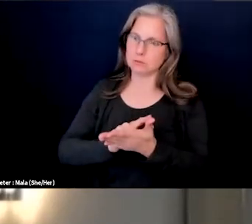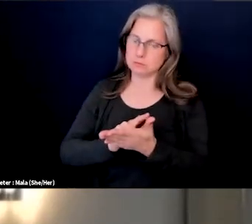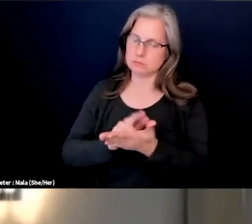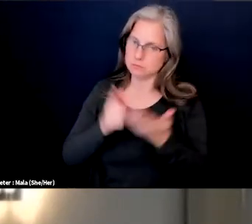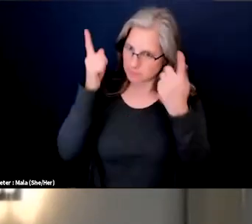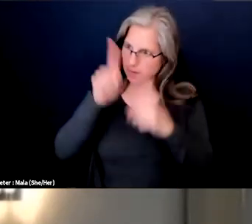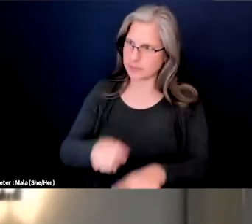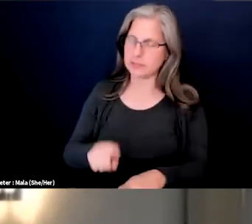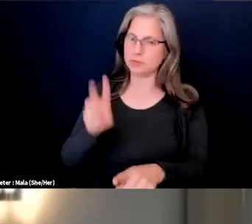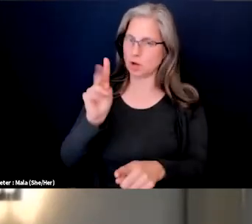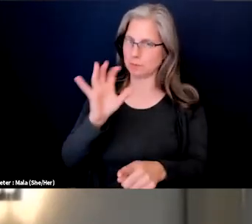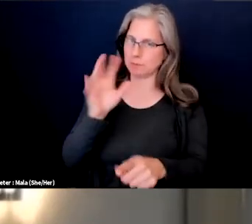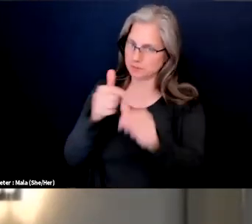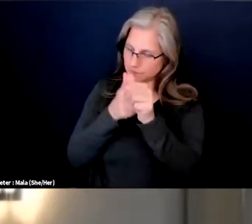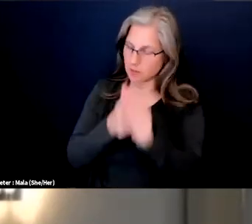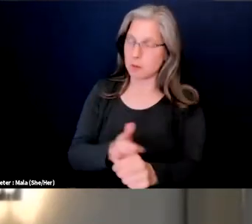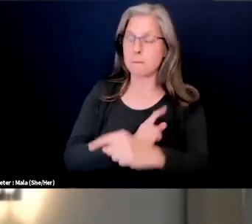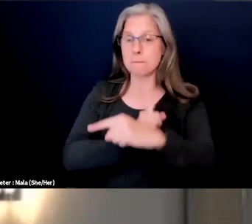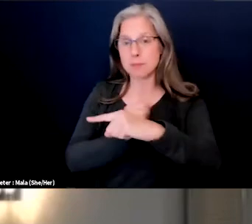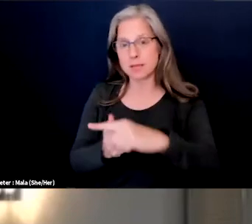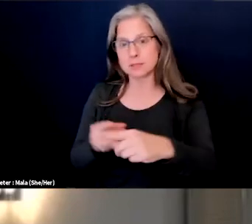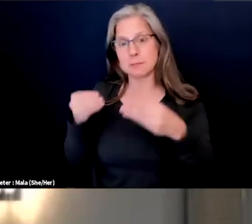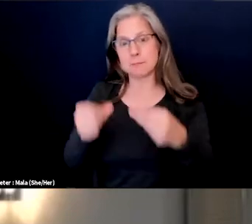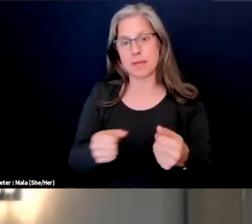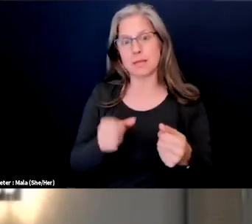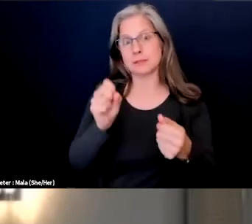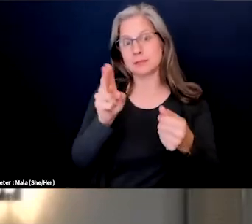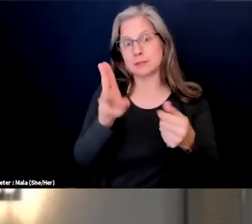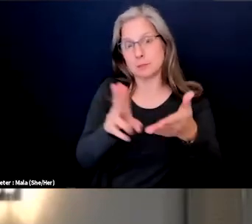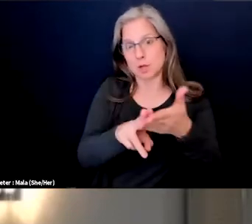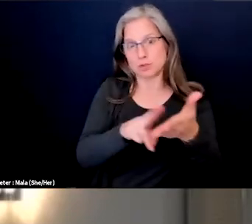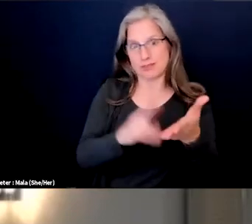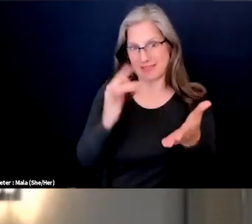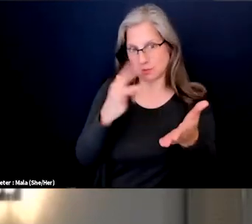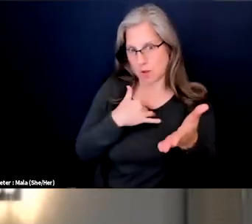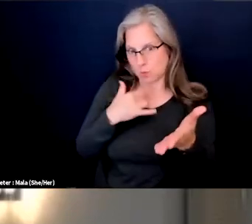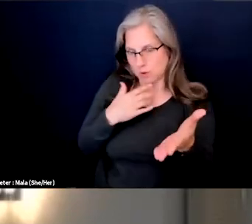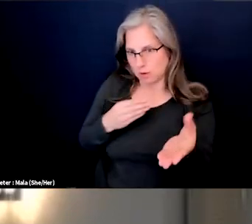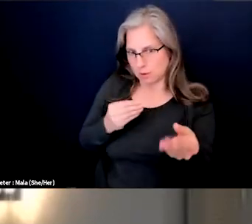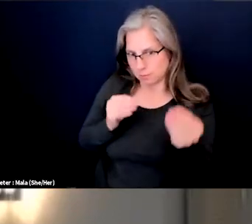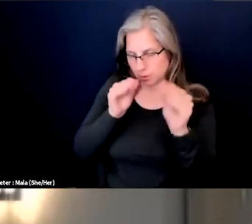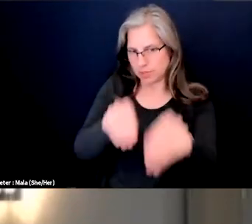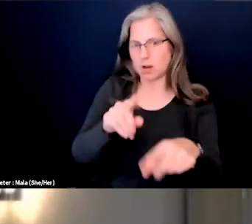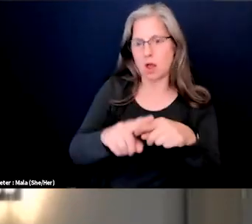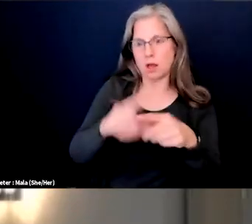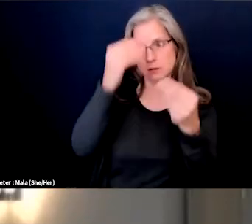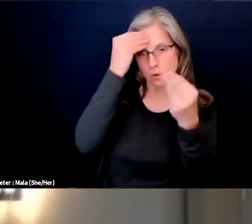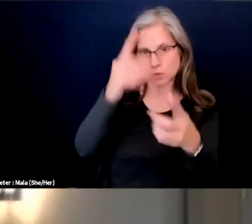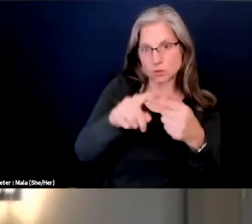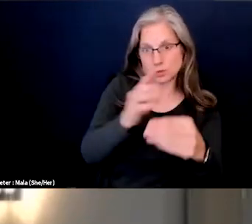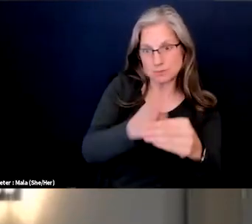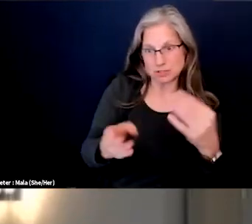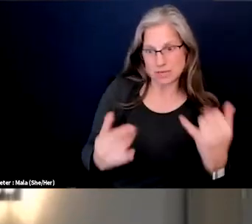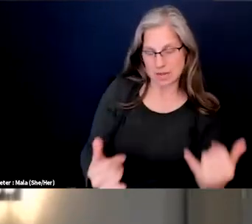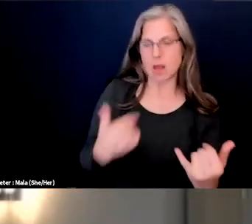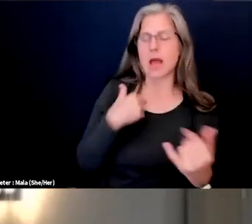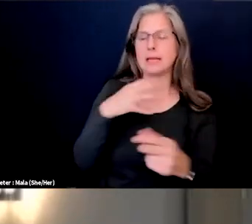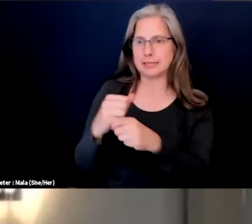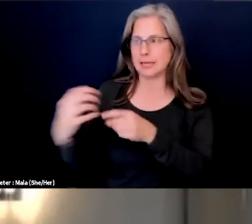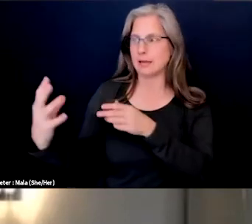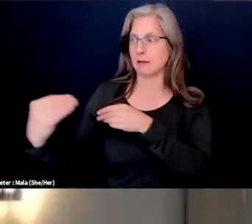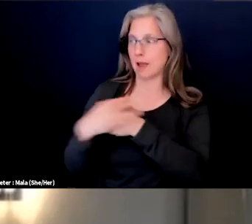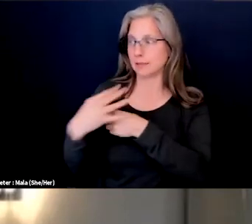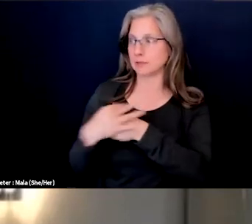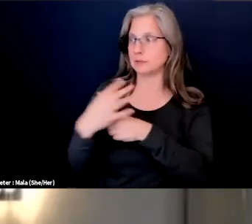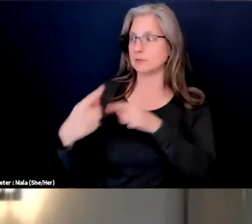they have to follow, as well as paying their subcontractors, which is why we're putting this on the notice of completion now. And I did get guidance from legal counsel